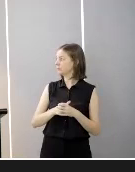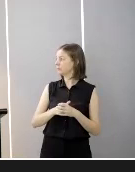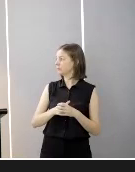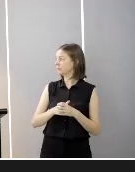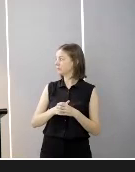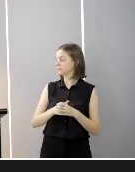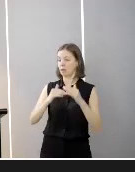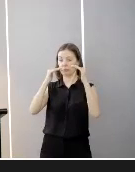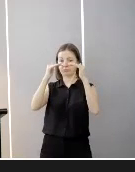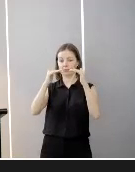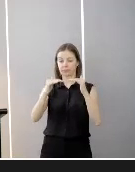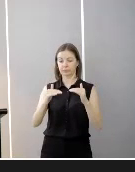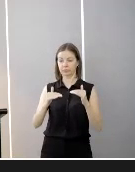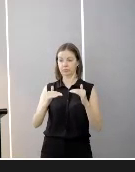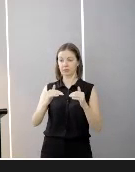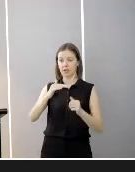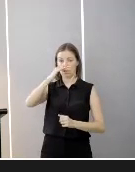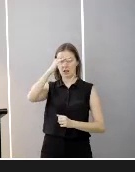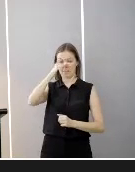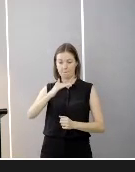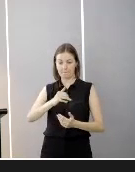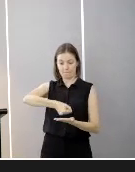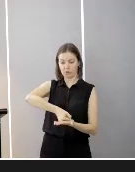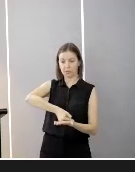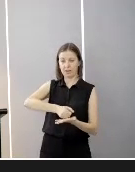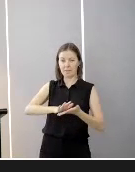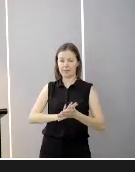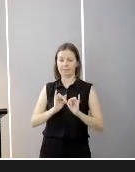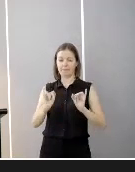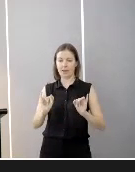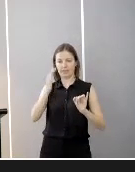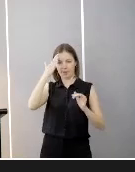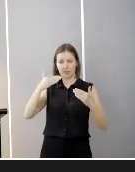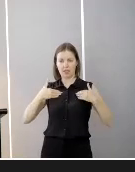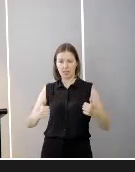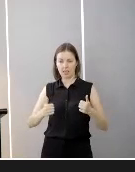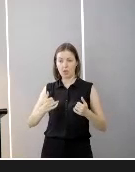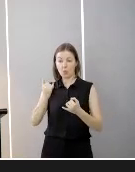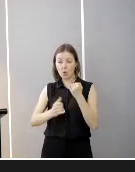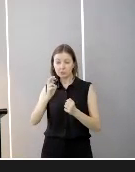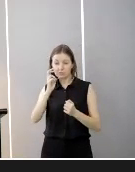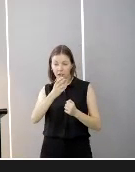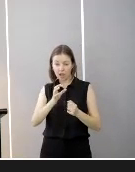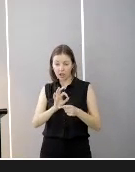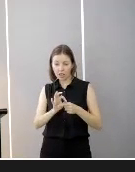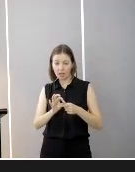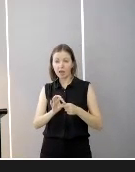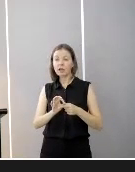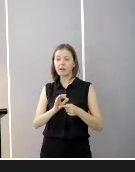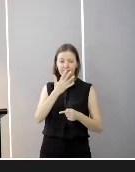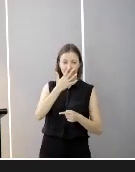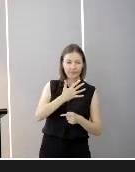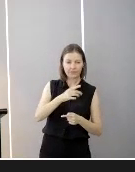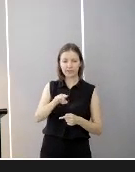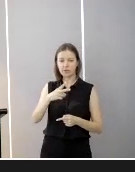that indicates worse mental health. And you can see that the darkest color is young people aged 15 to 24. So really young people